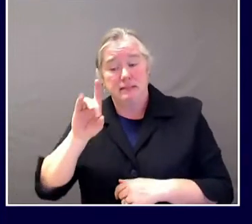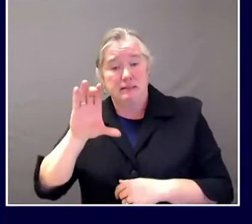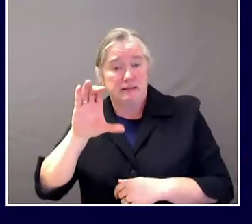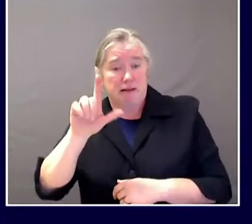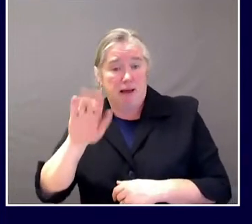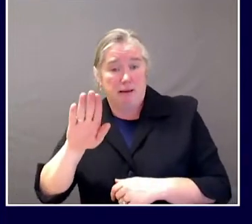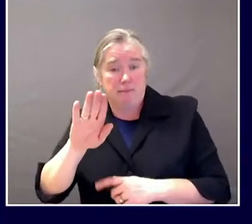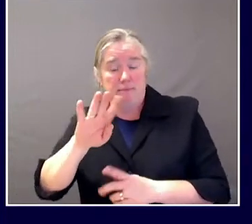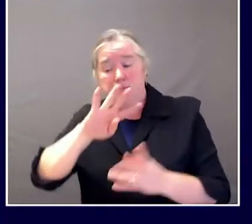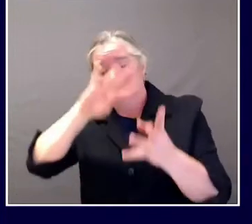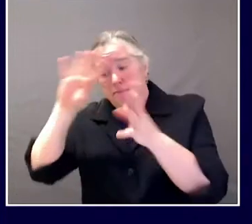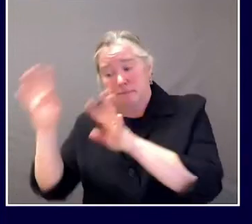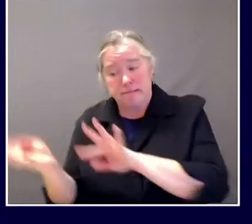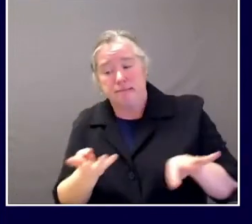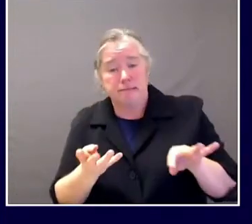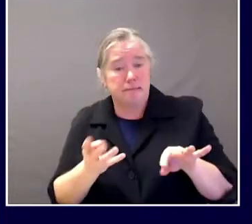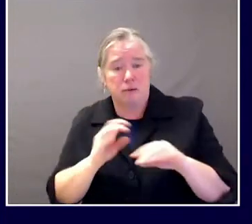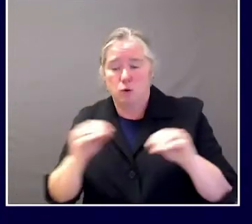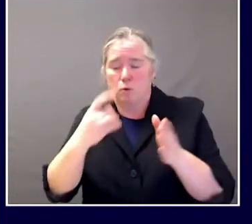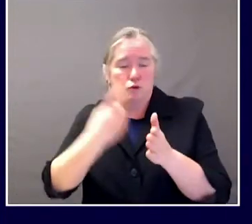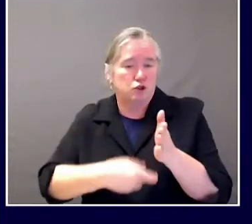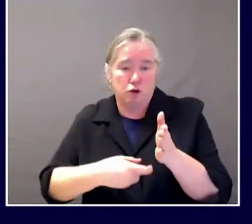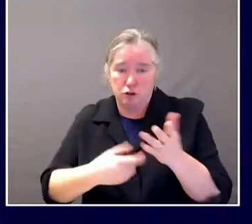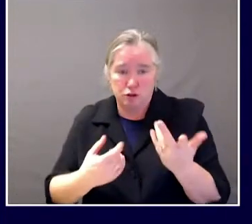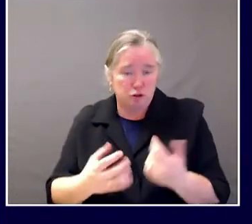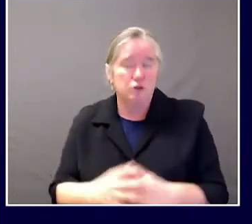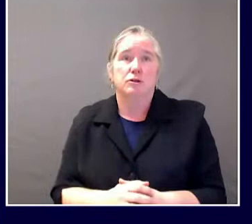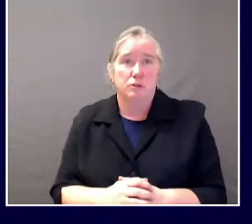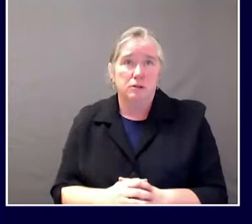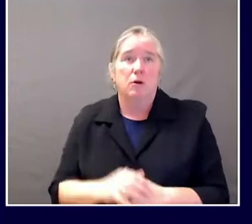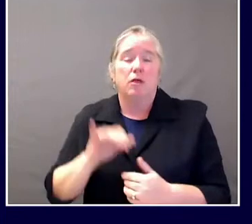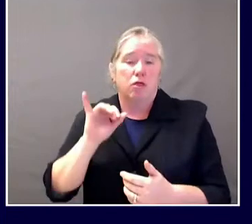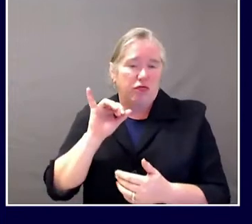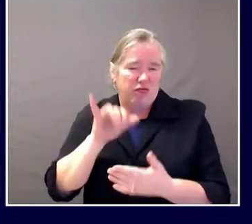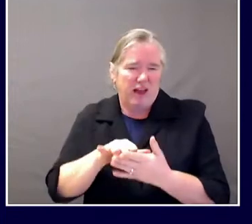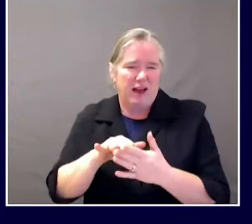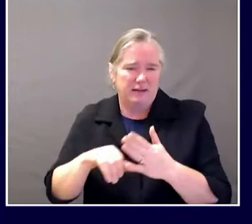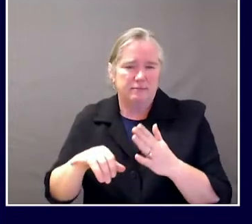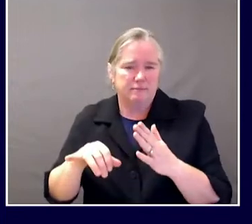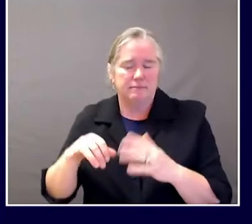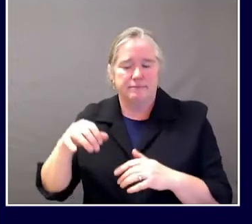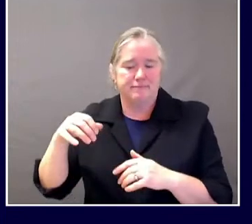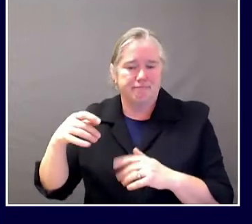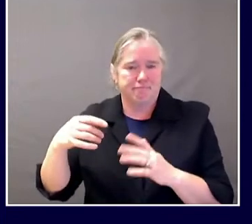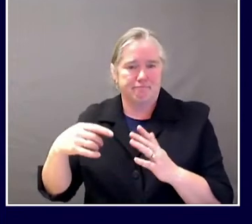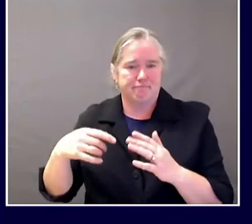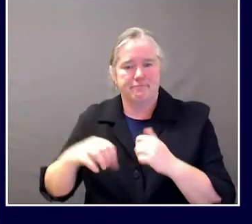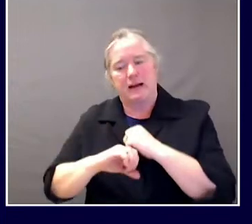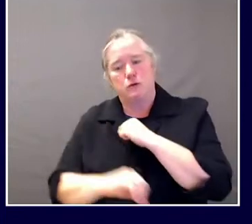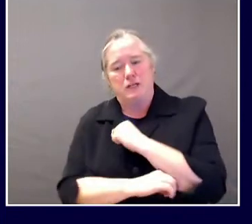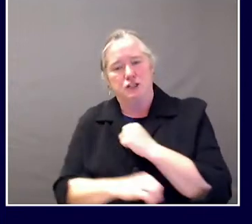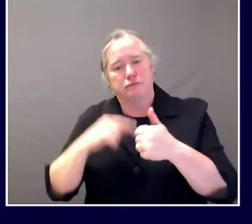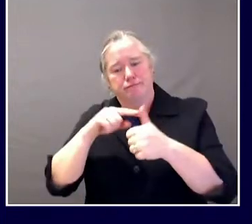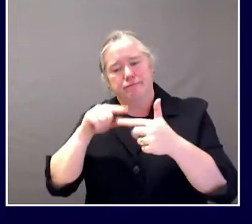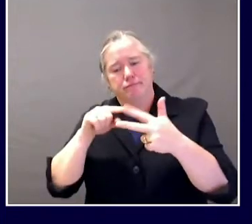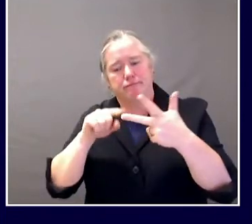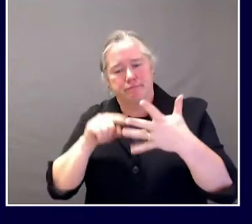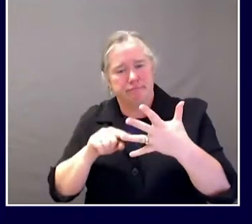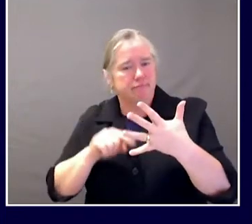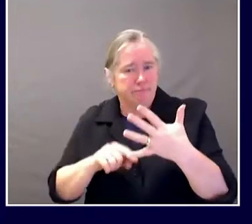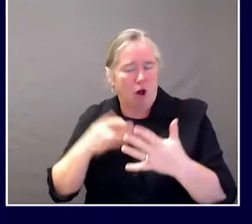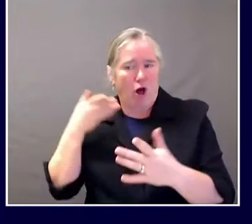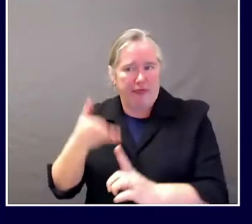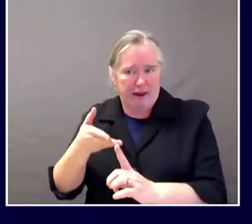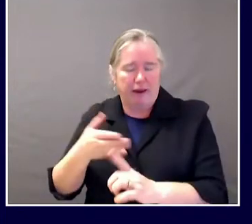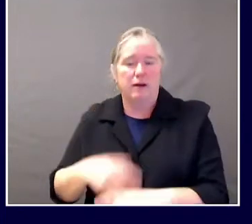charge facilities when we run tests. So those principles are in line, but having not reviewed all of the text of LD1, I can't